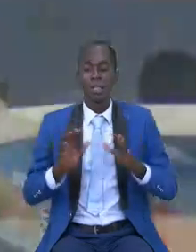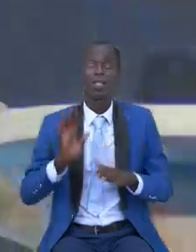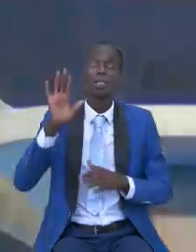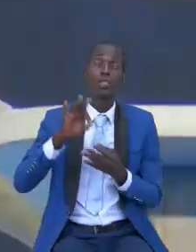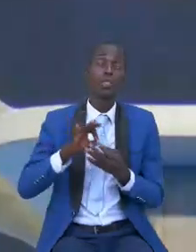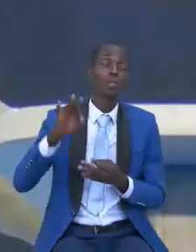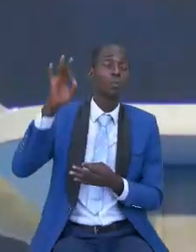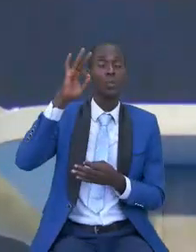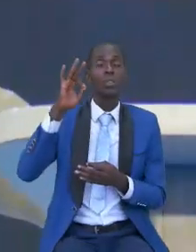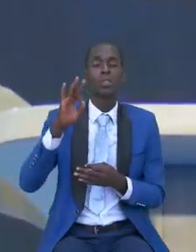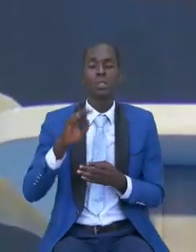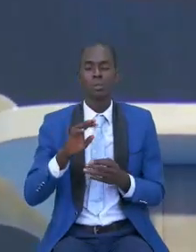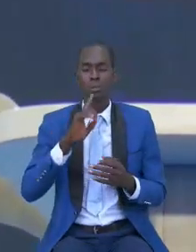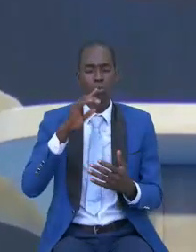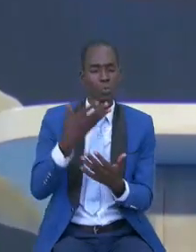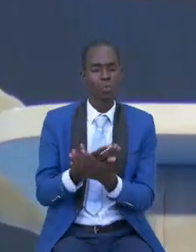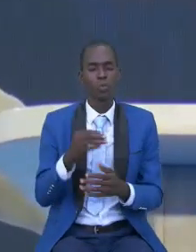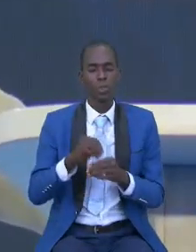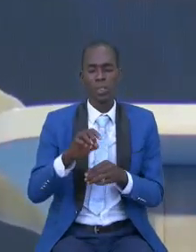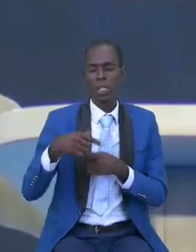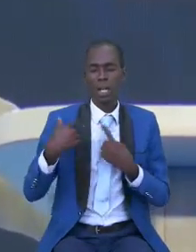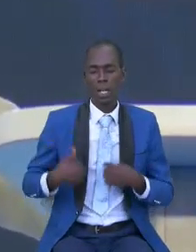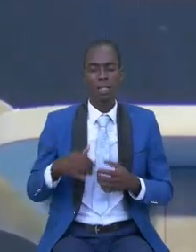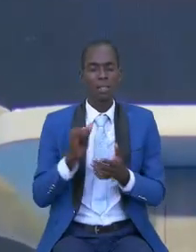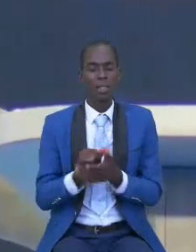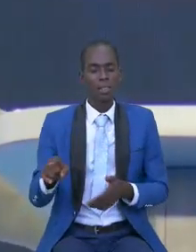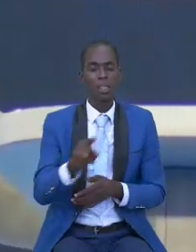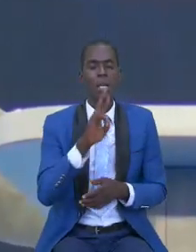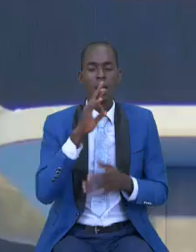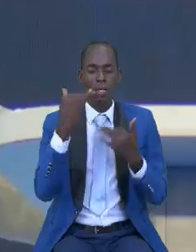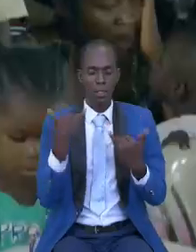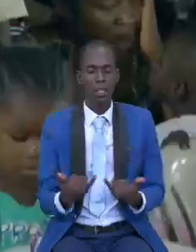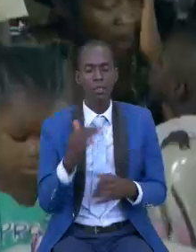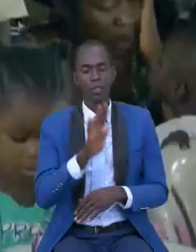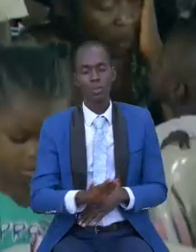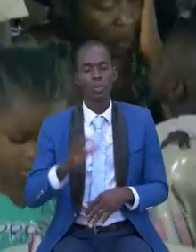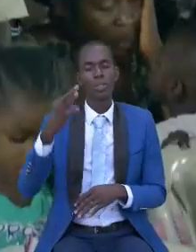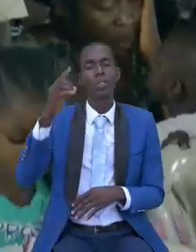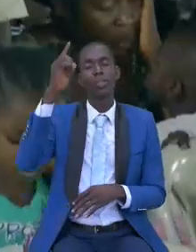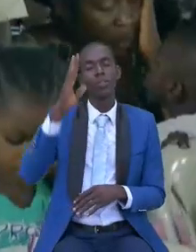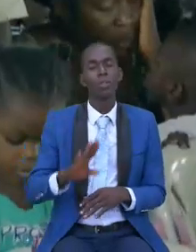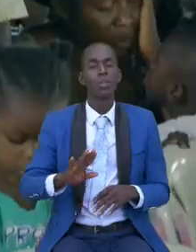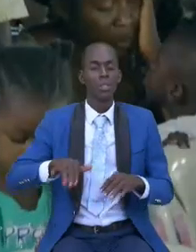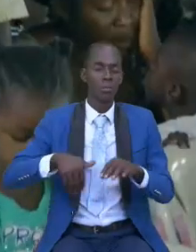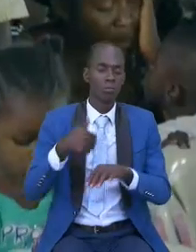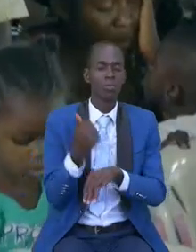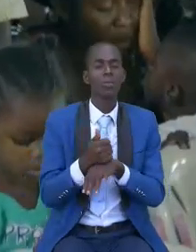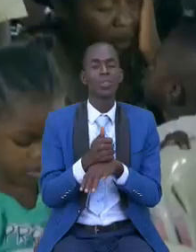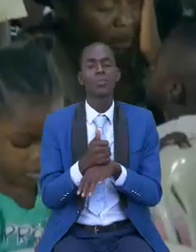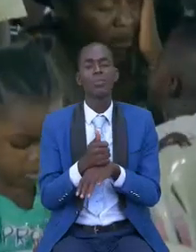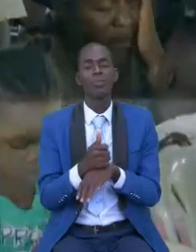be a witness in their heart. They are now children of God. Confirmation